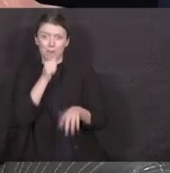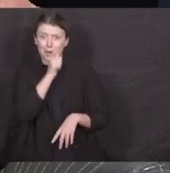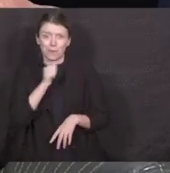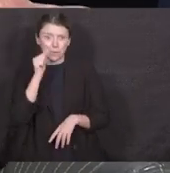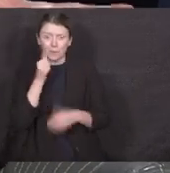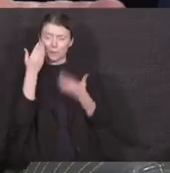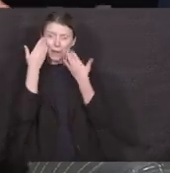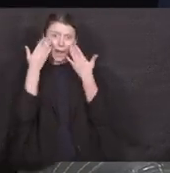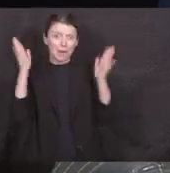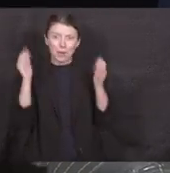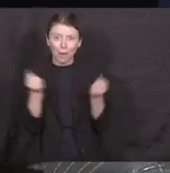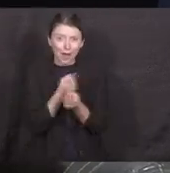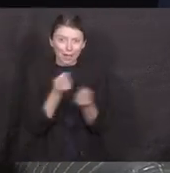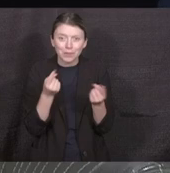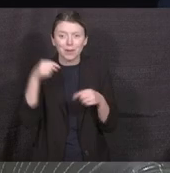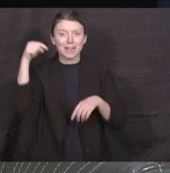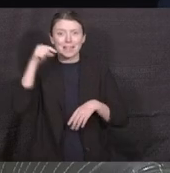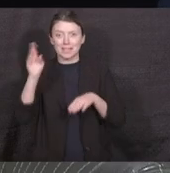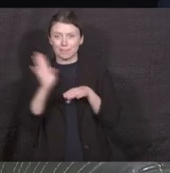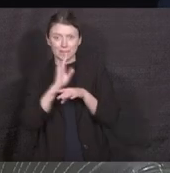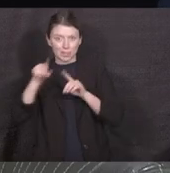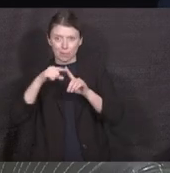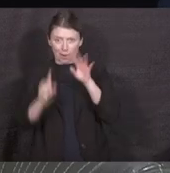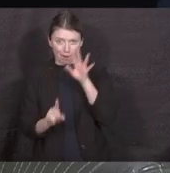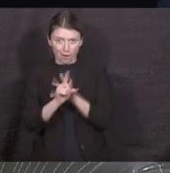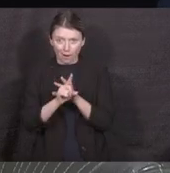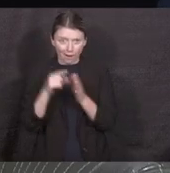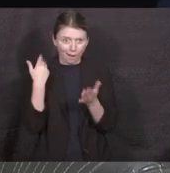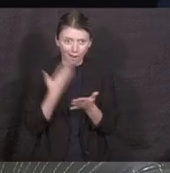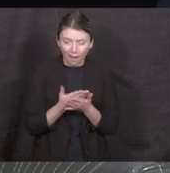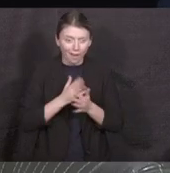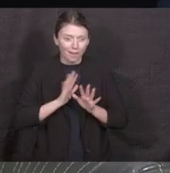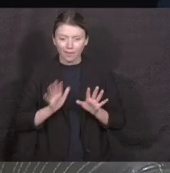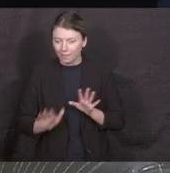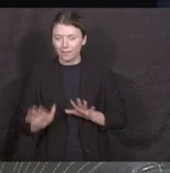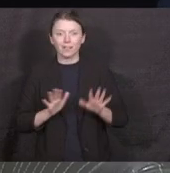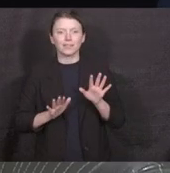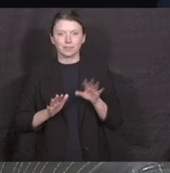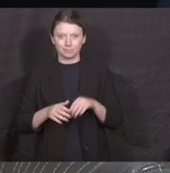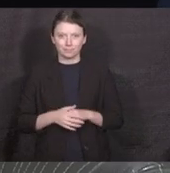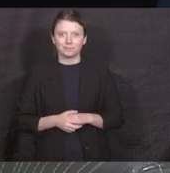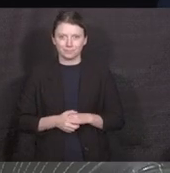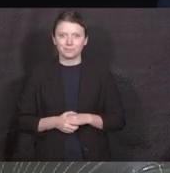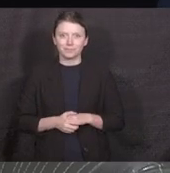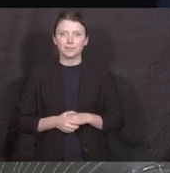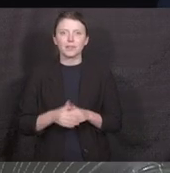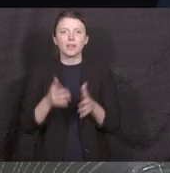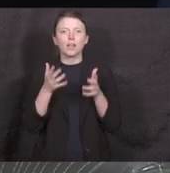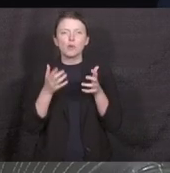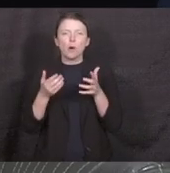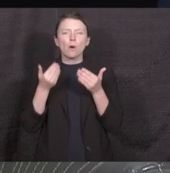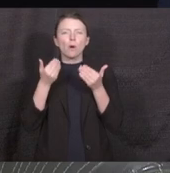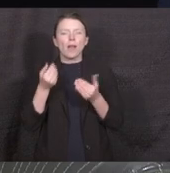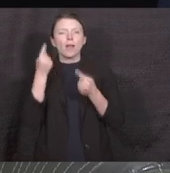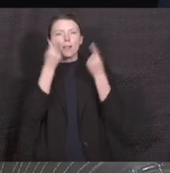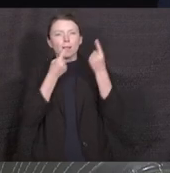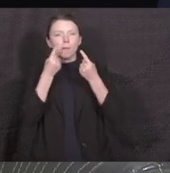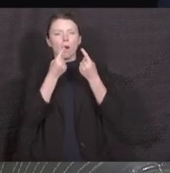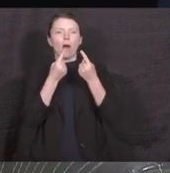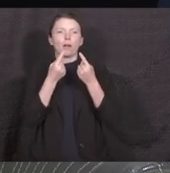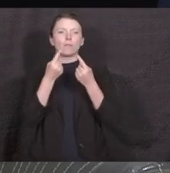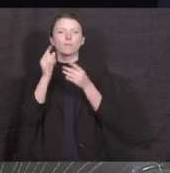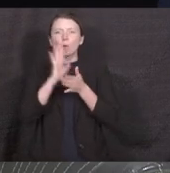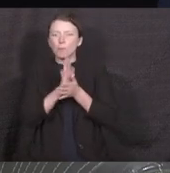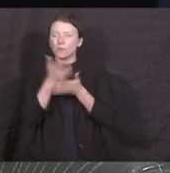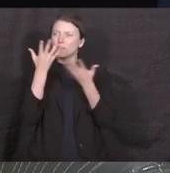know anybody in the business when I got here. You want to think about the movies you've loved